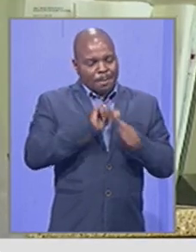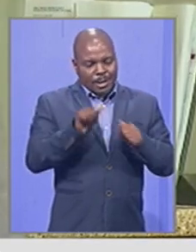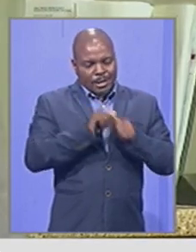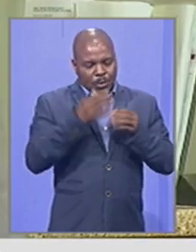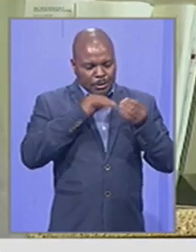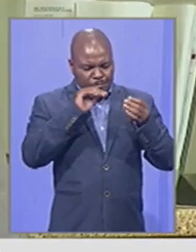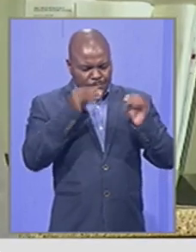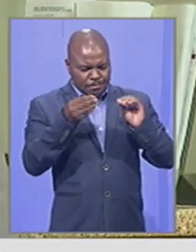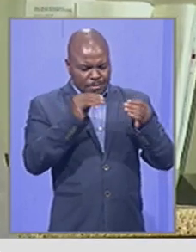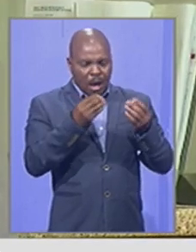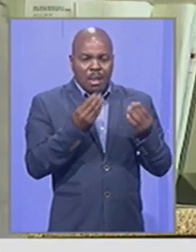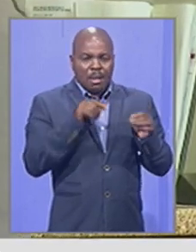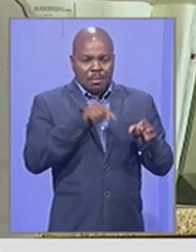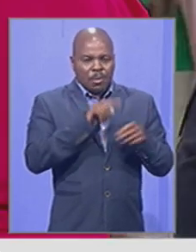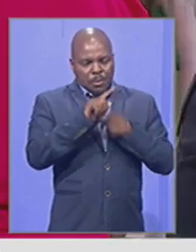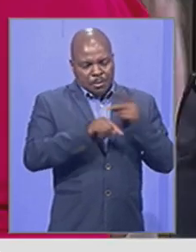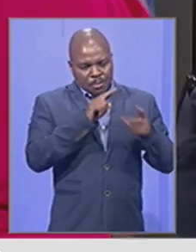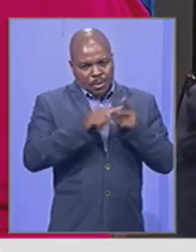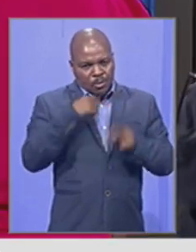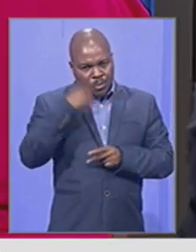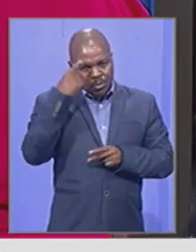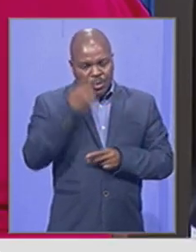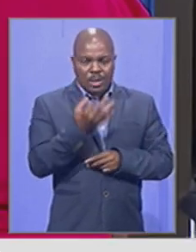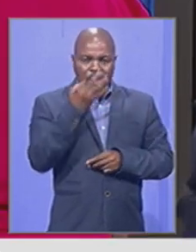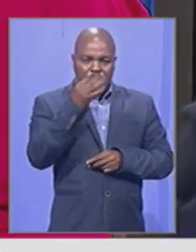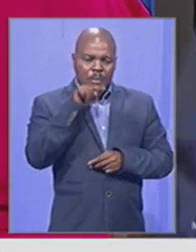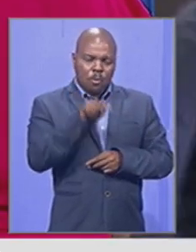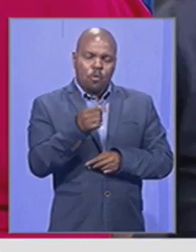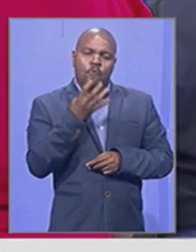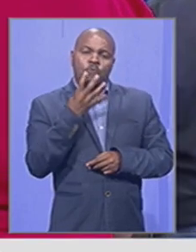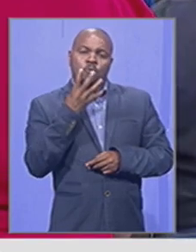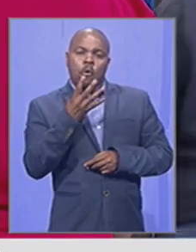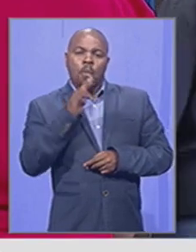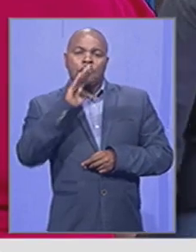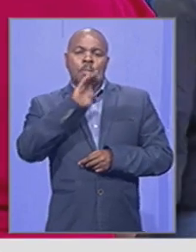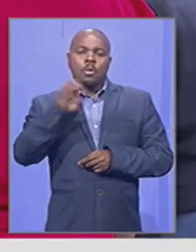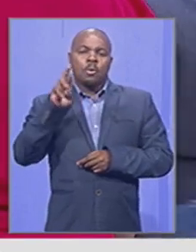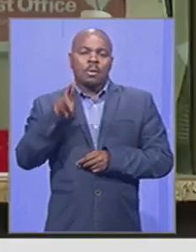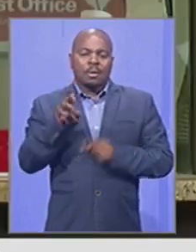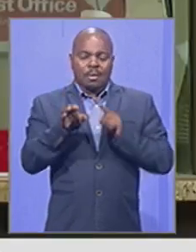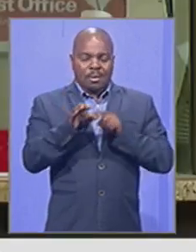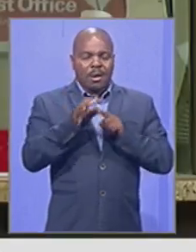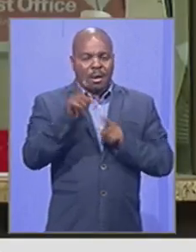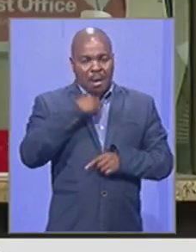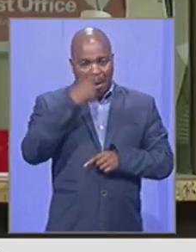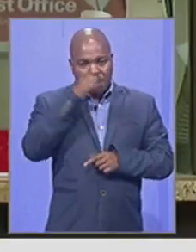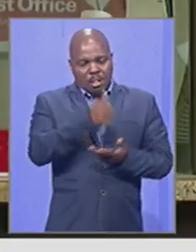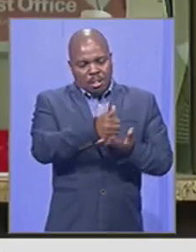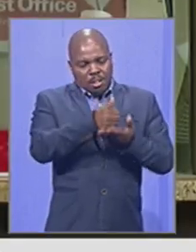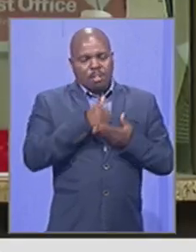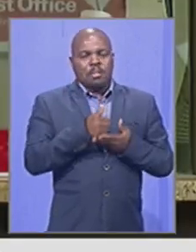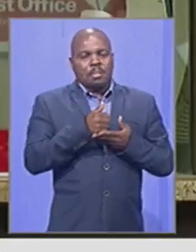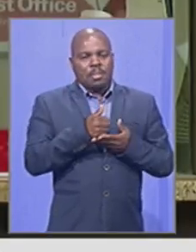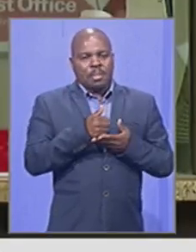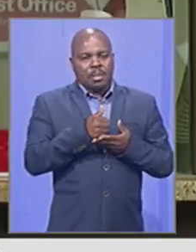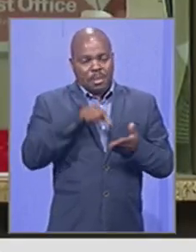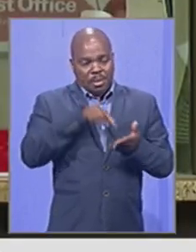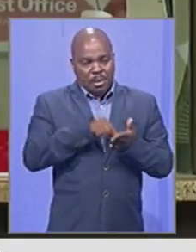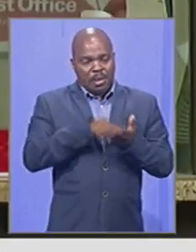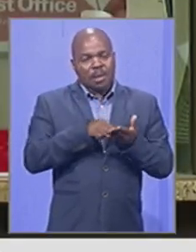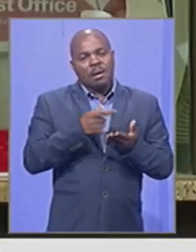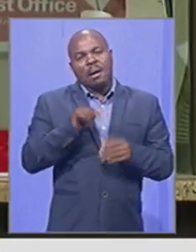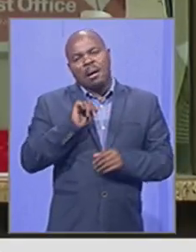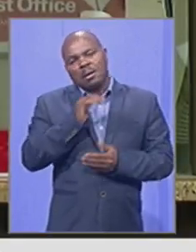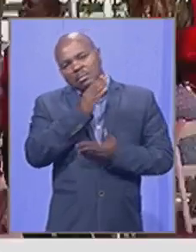So we then ended up at 3.4 billion, which we believe that it would assist us in paying part